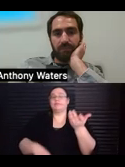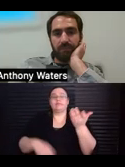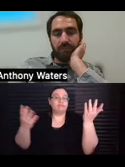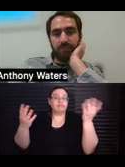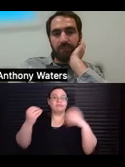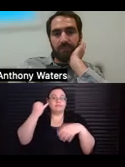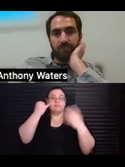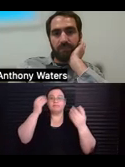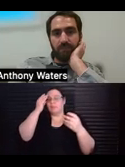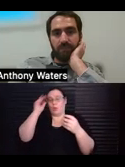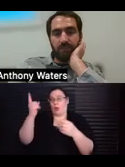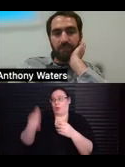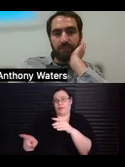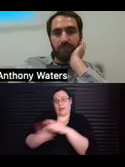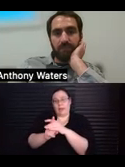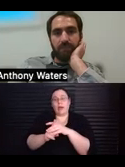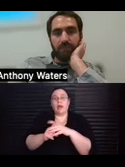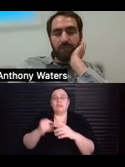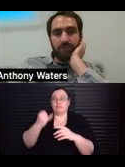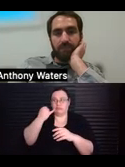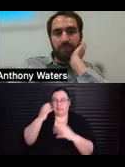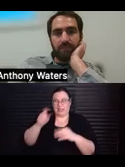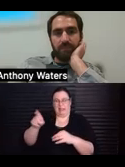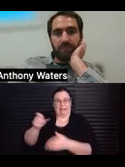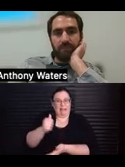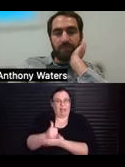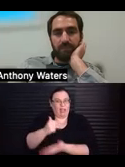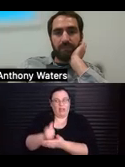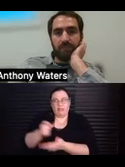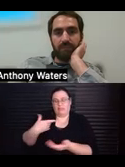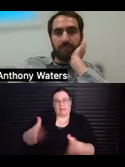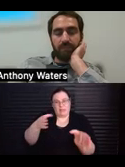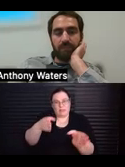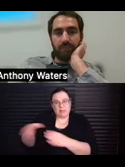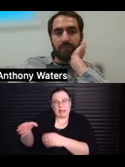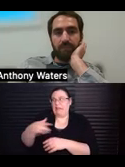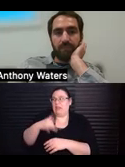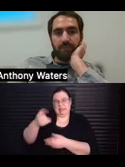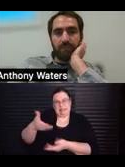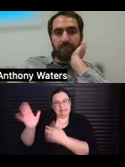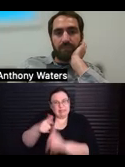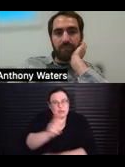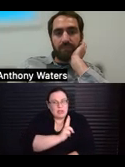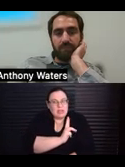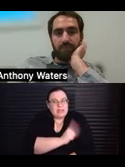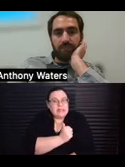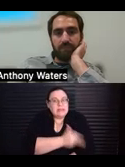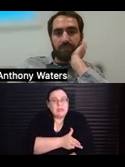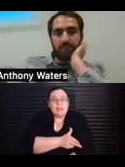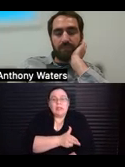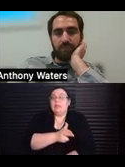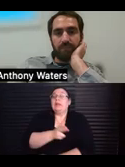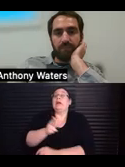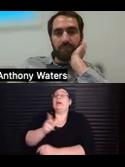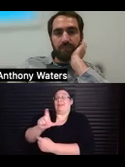asked, if you've decided the person needs help, they have a plan, that you feel they need hospitalization, are there alternatives